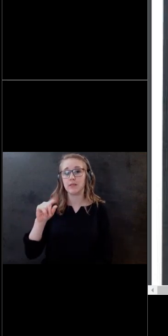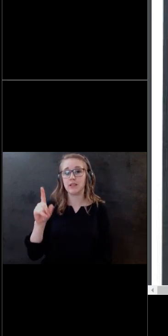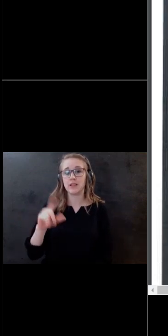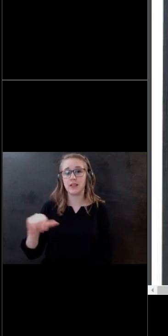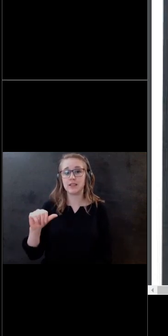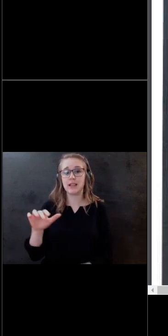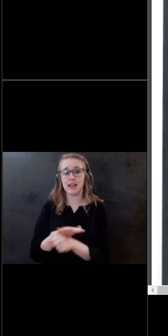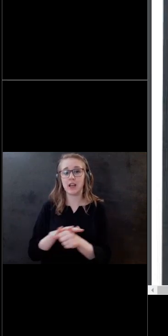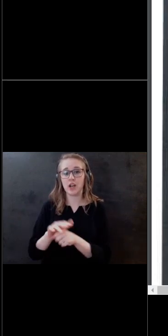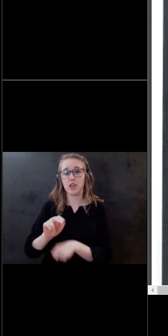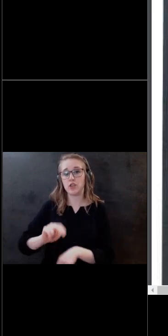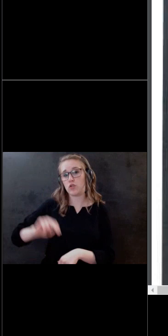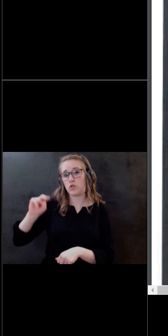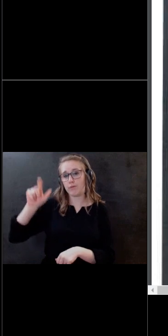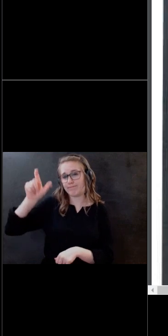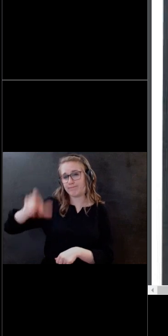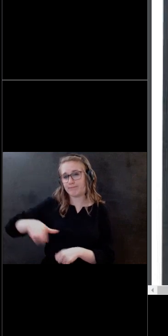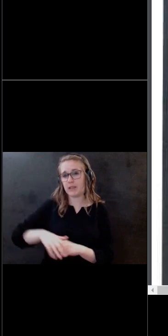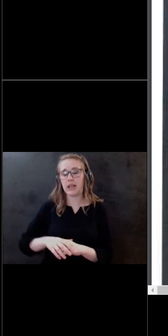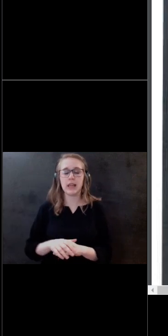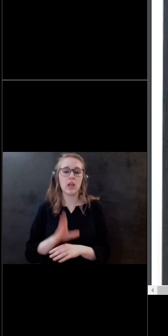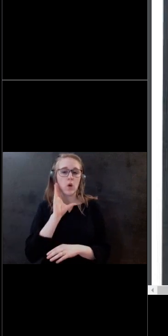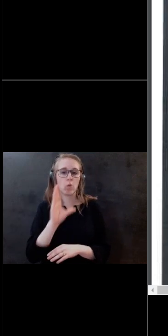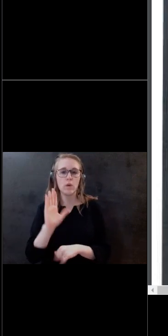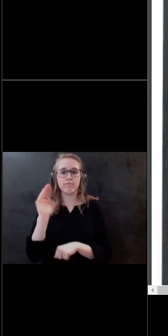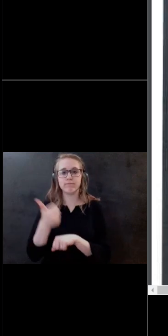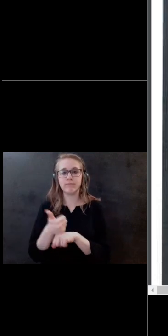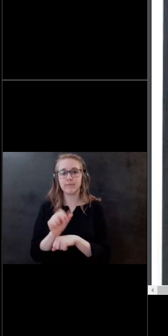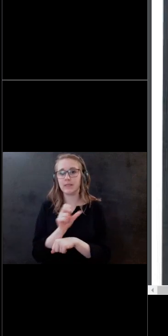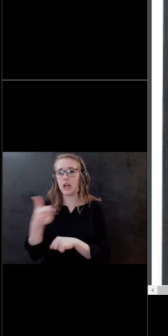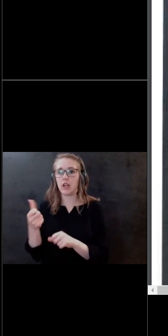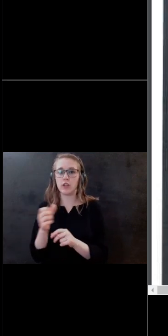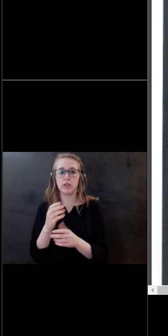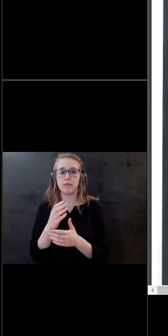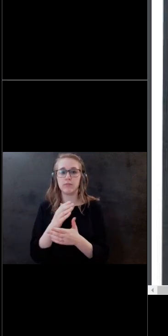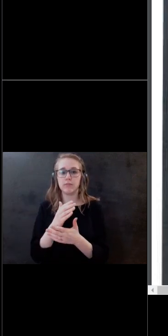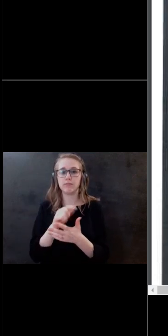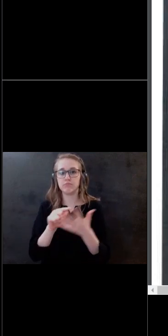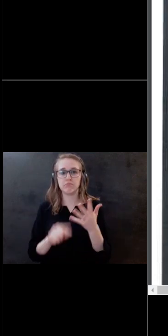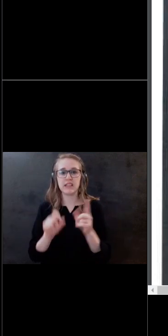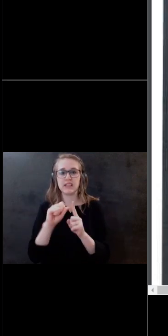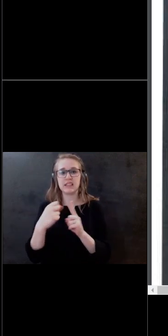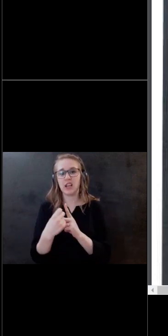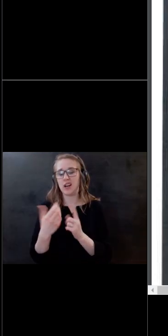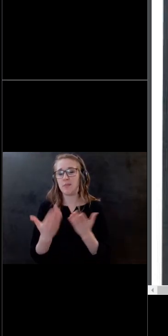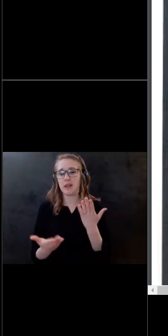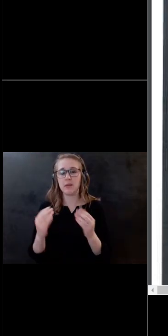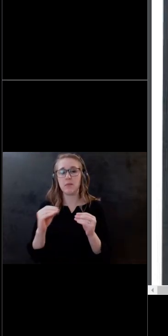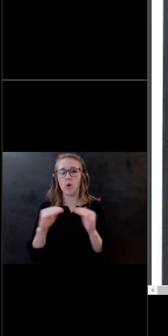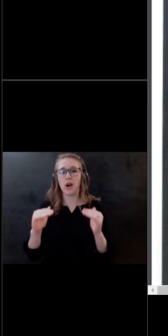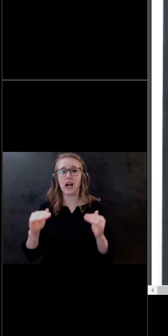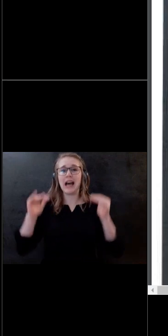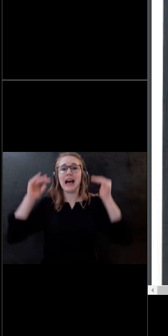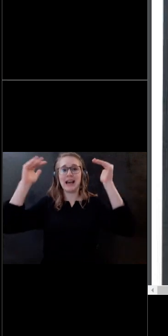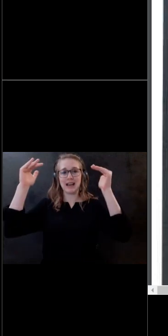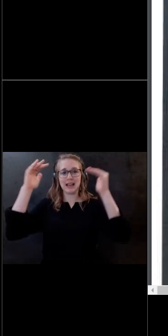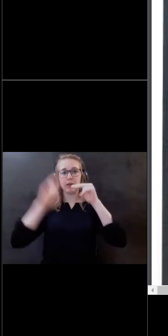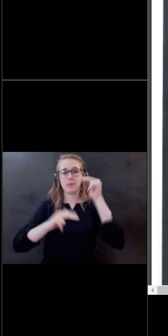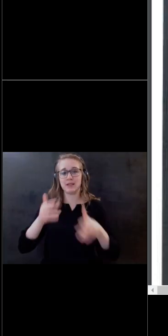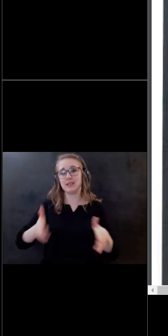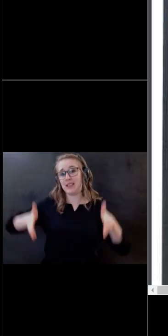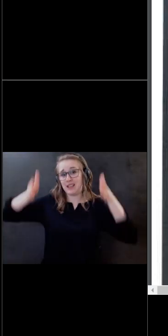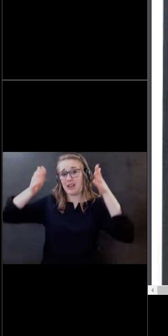north sliver, and we will orient the rest of the site to probably a higher building because we'll